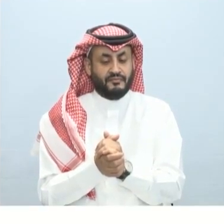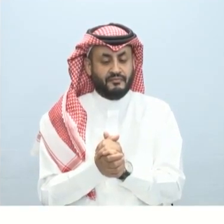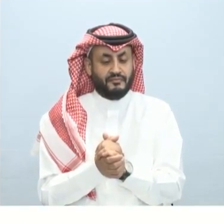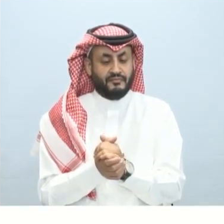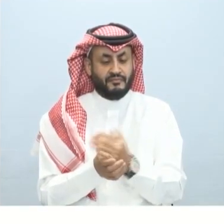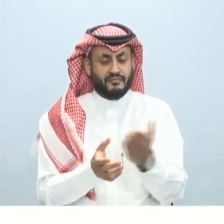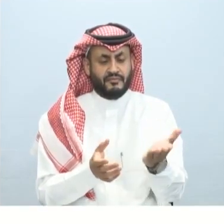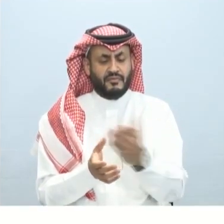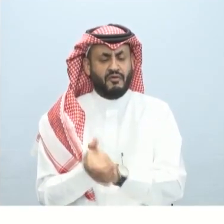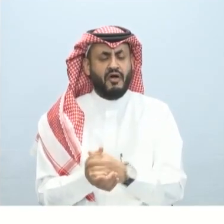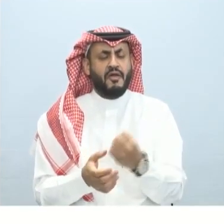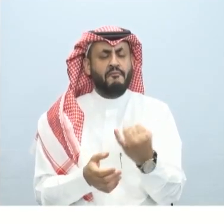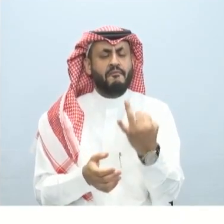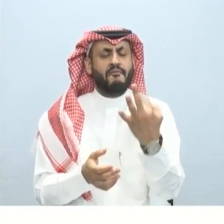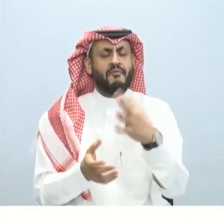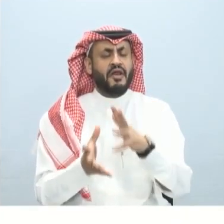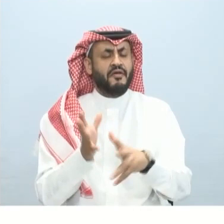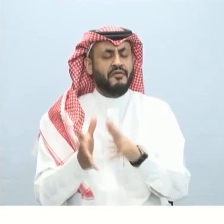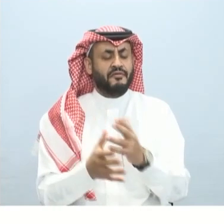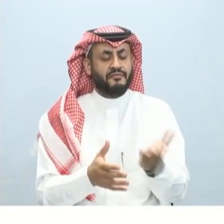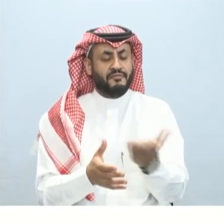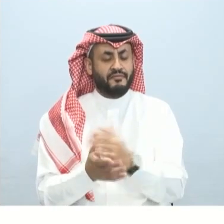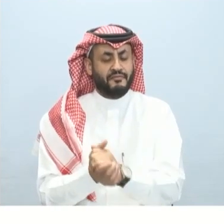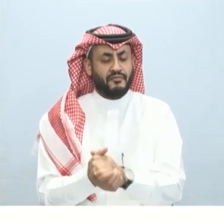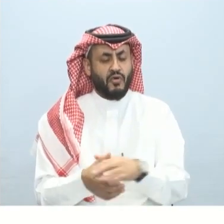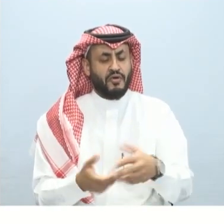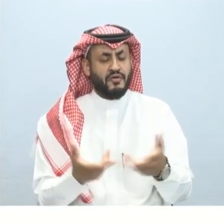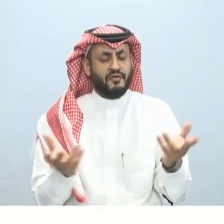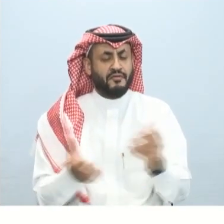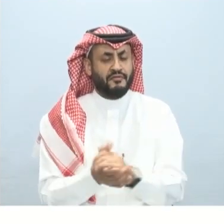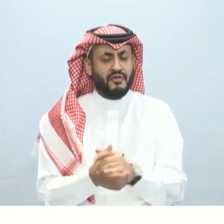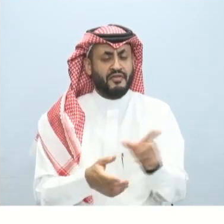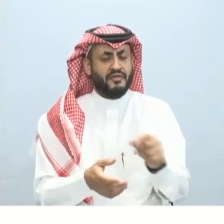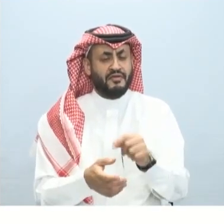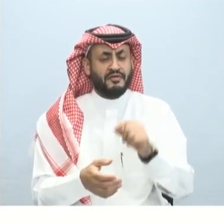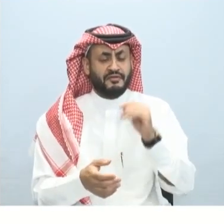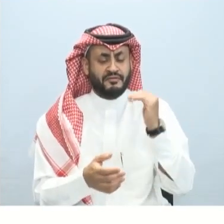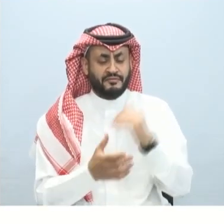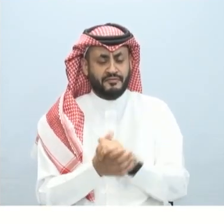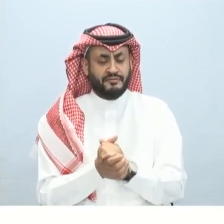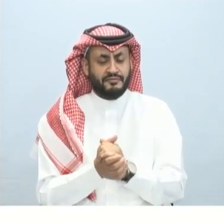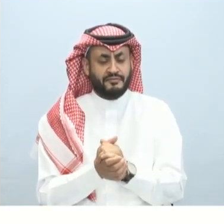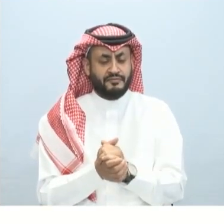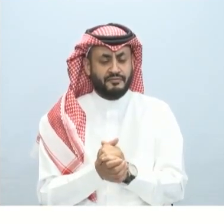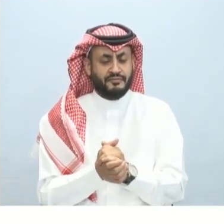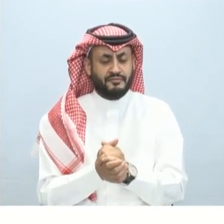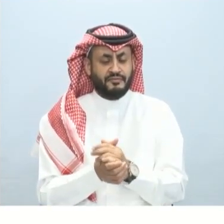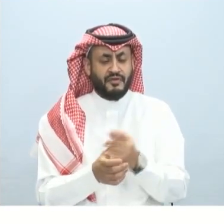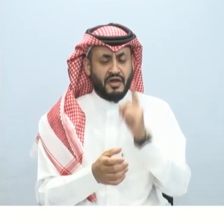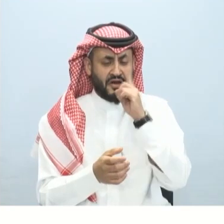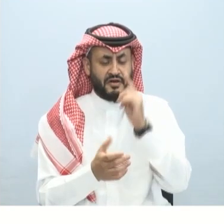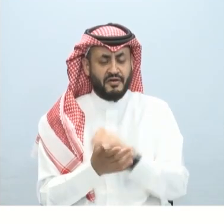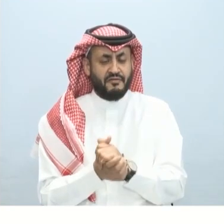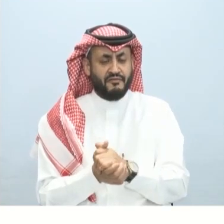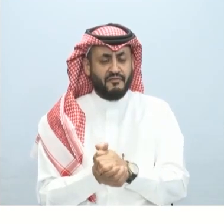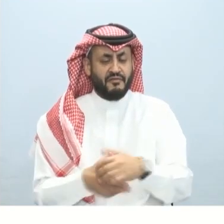see that there are lots of adjectives. You can say, for example, enormous, ladylike, silly, yellow, fun, and